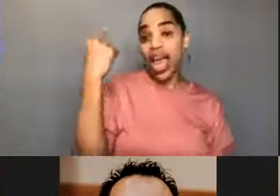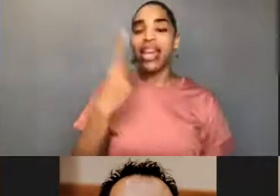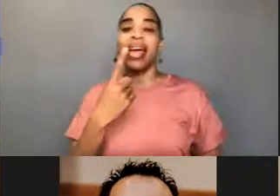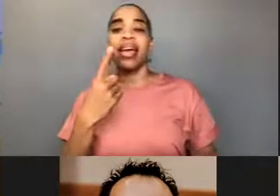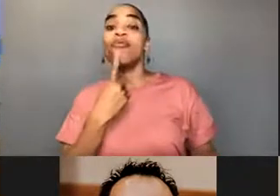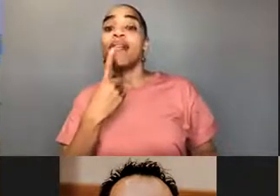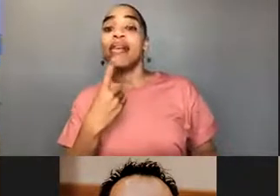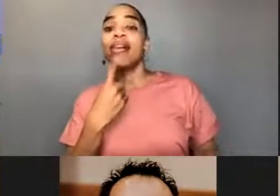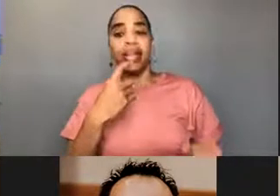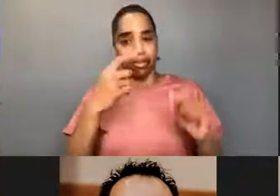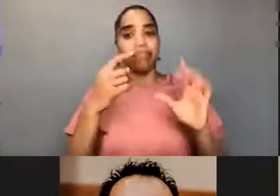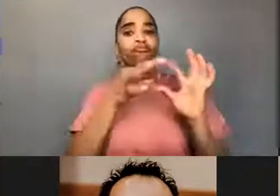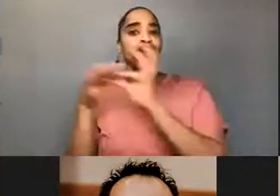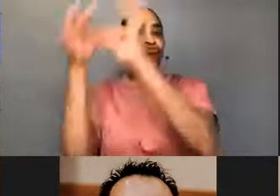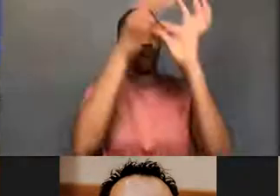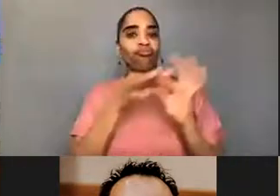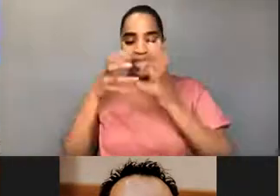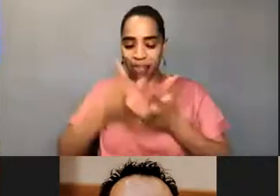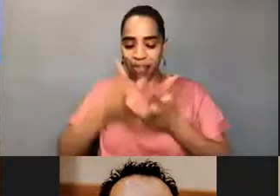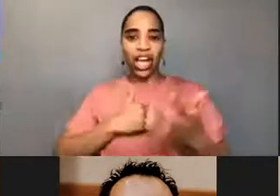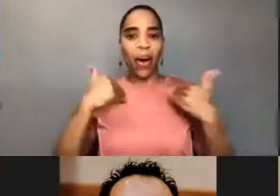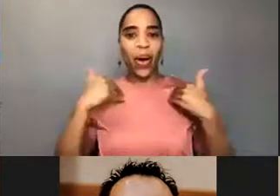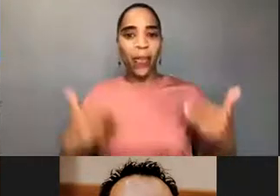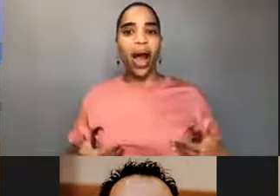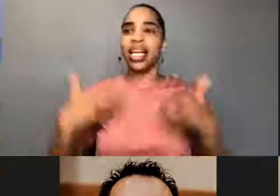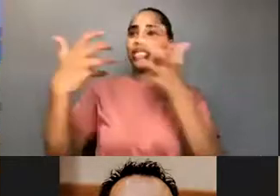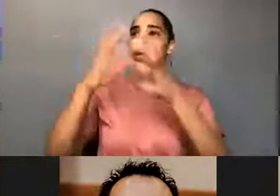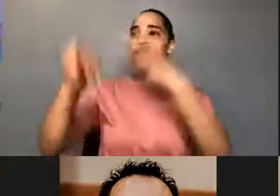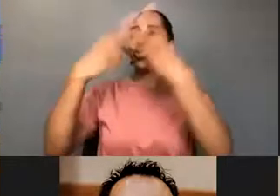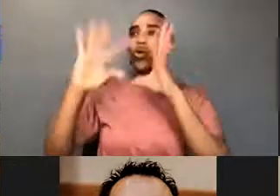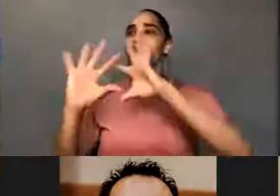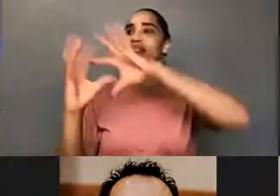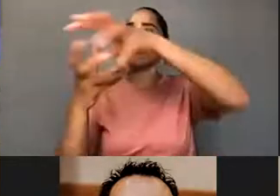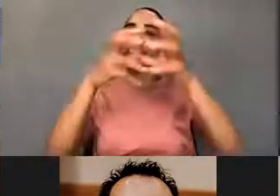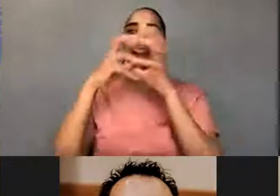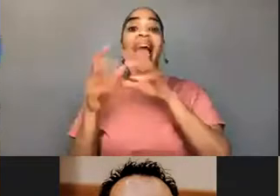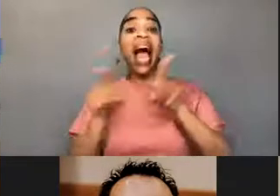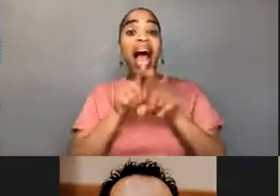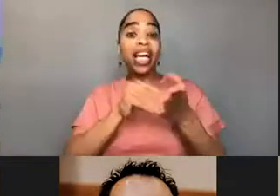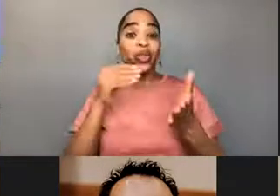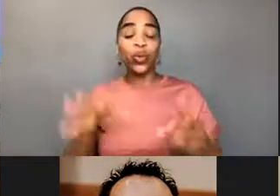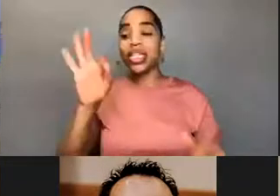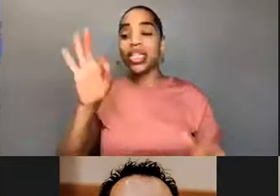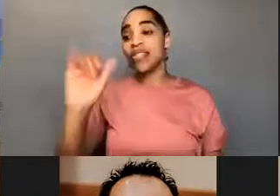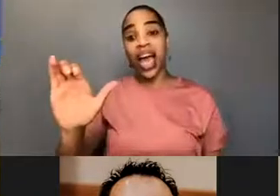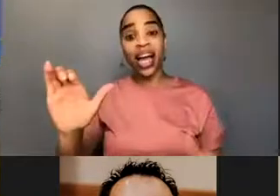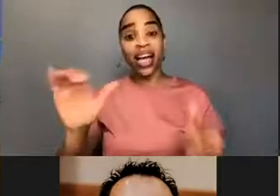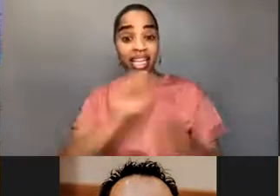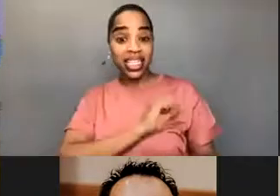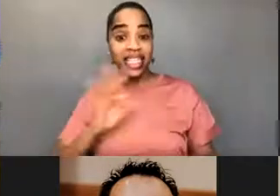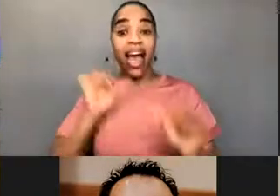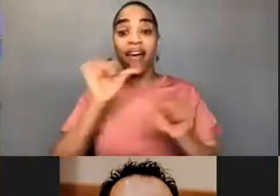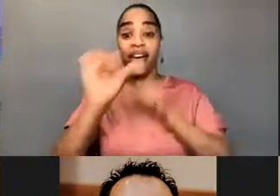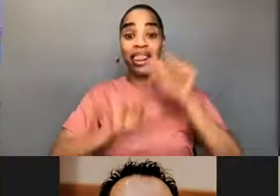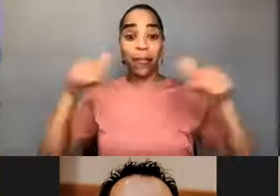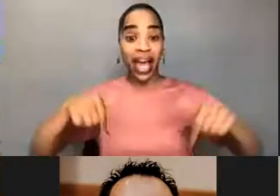forces that provide for harmony within our bodies as well as the world around us. As students, faculty, staff, and alumni of San Diego